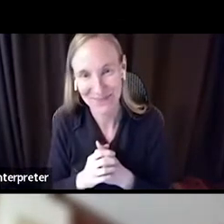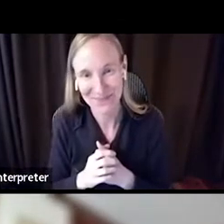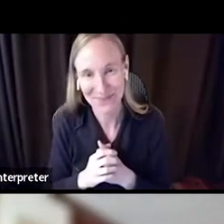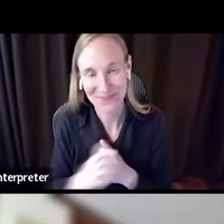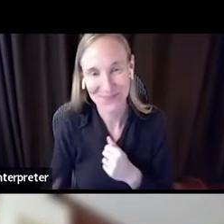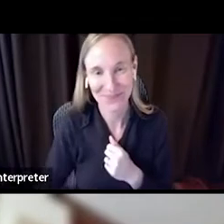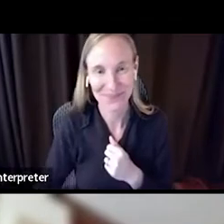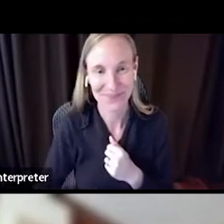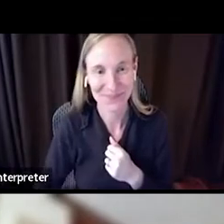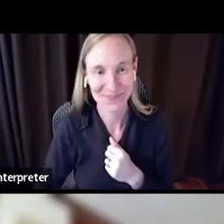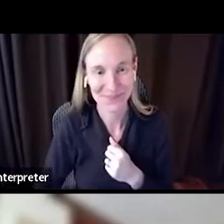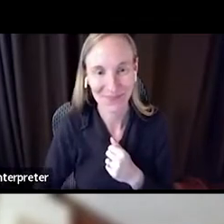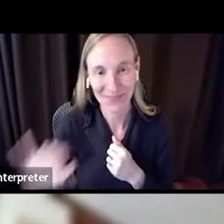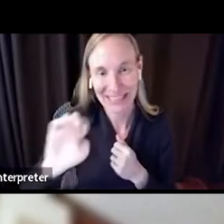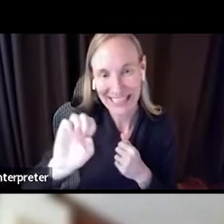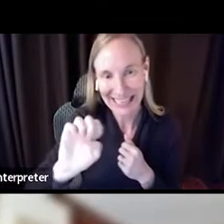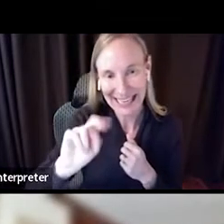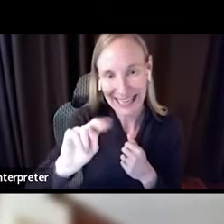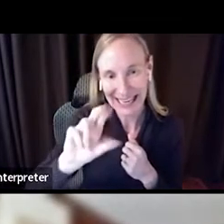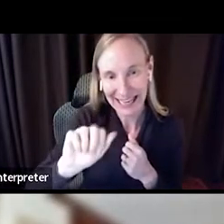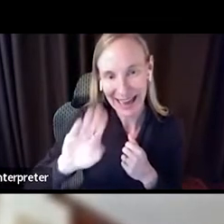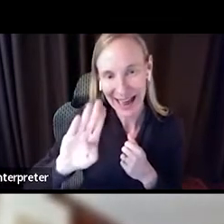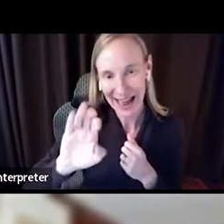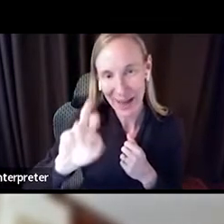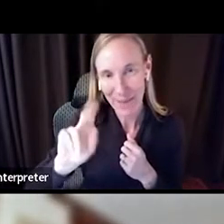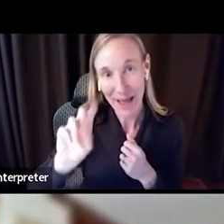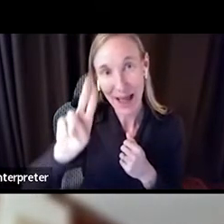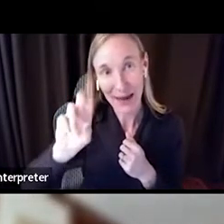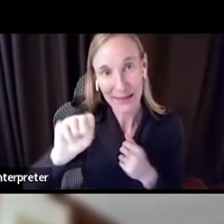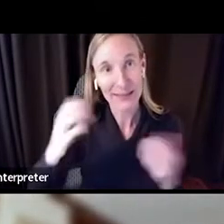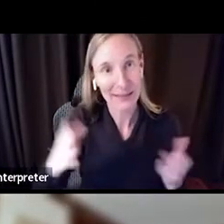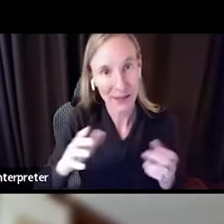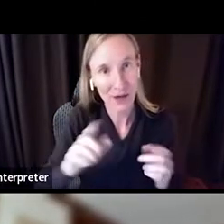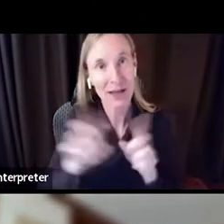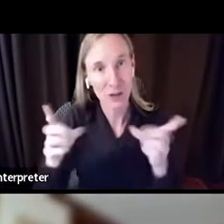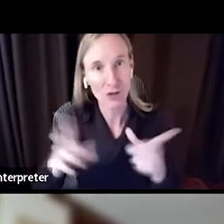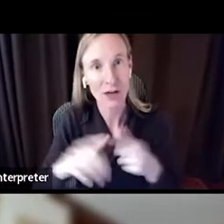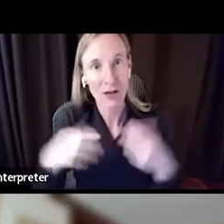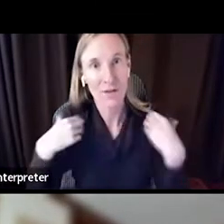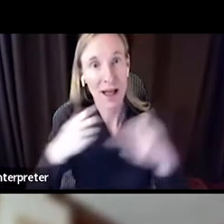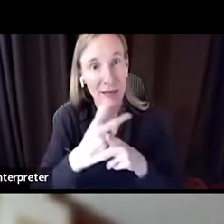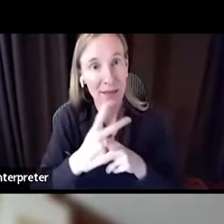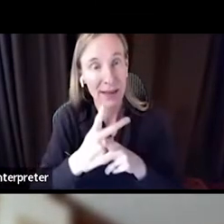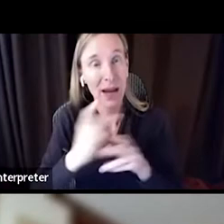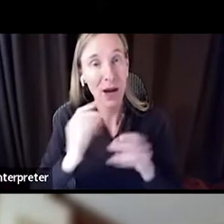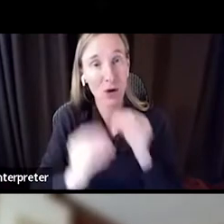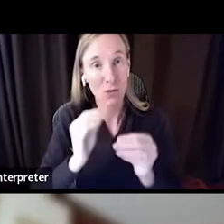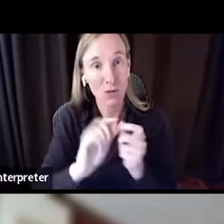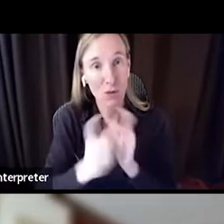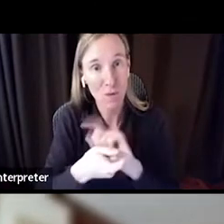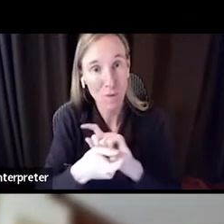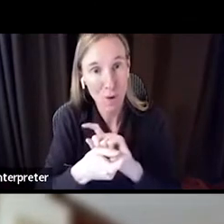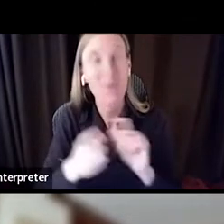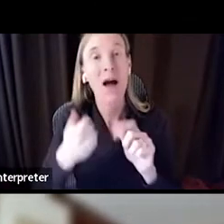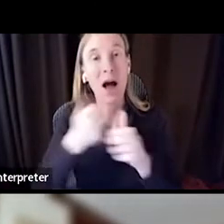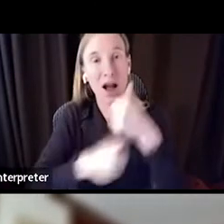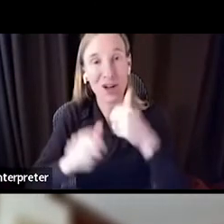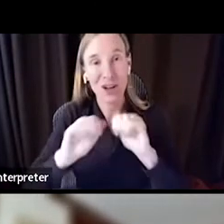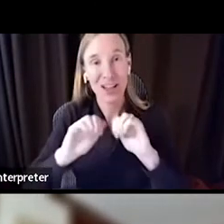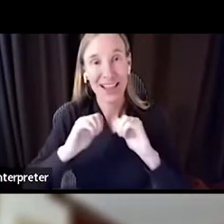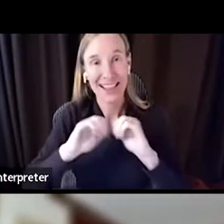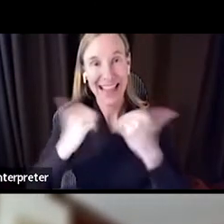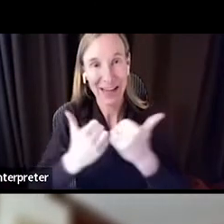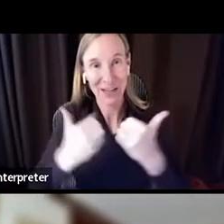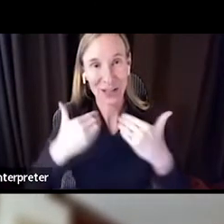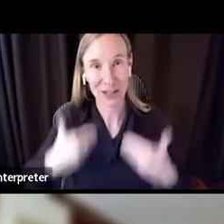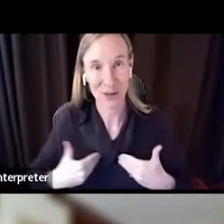Ina Backus is here. She's the director of healthcare reform at the Agency of Human Services. And Nissa James is